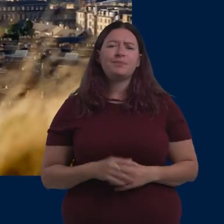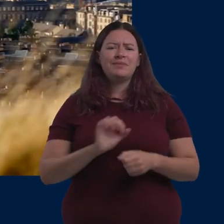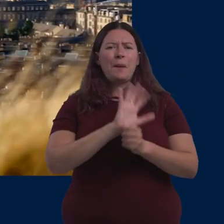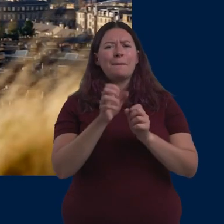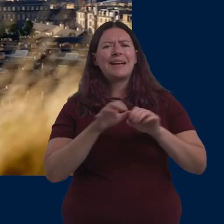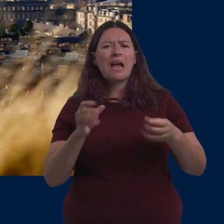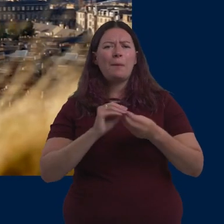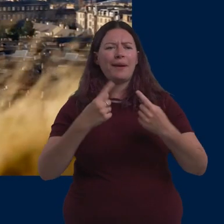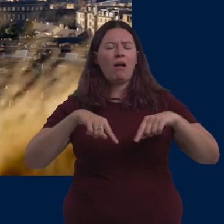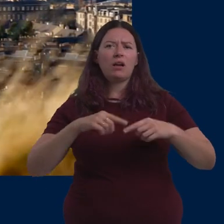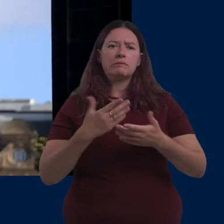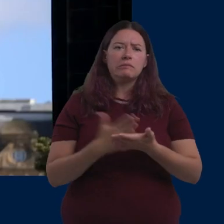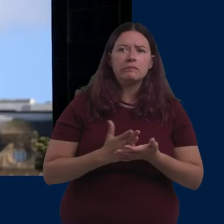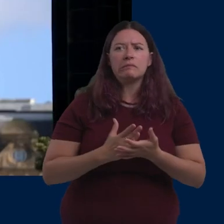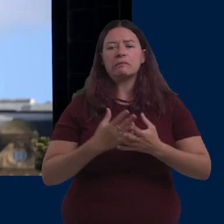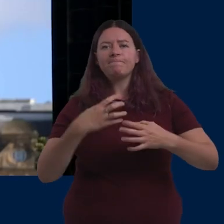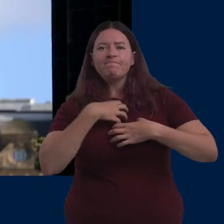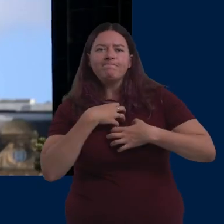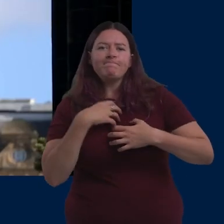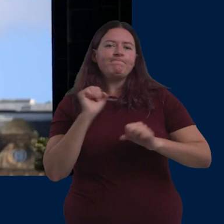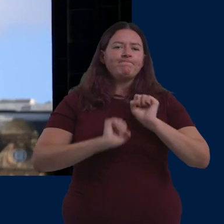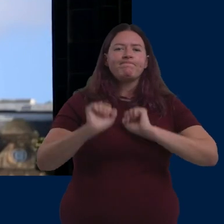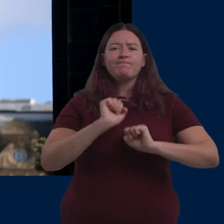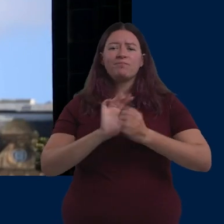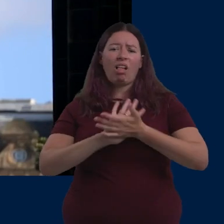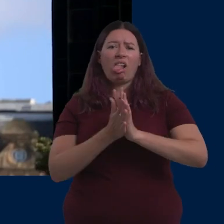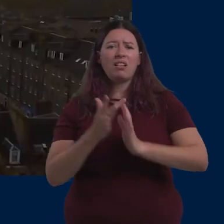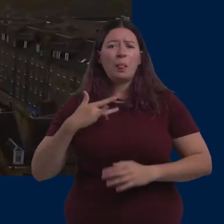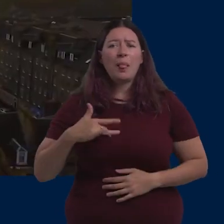pandemic created uncertainty, fear, caution,